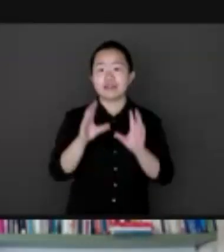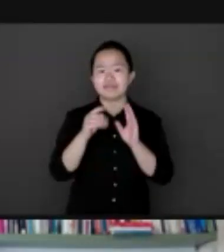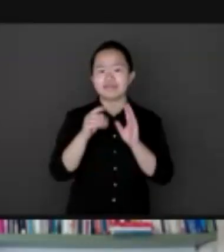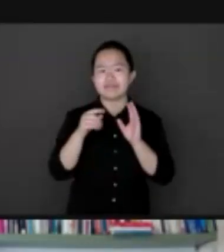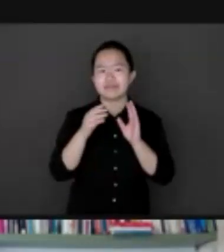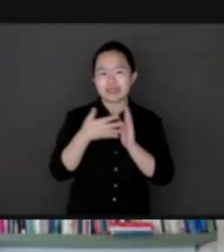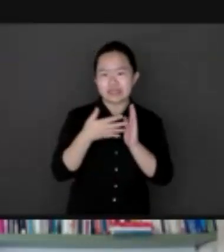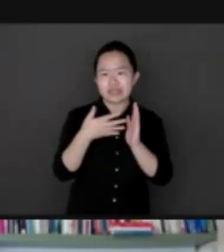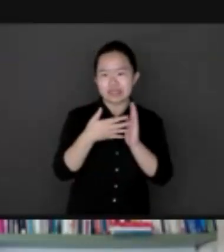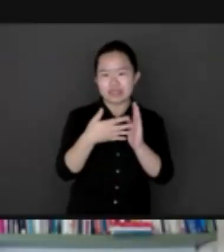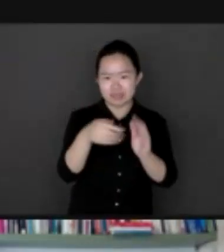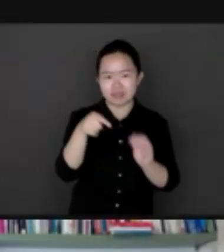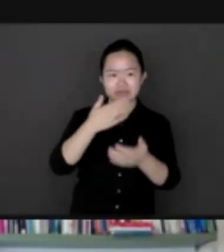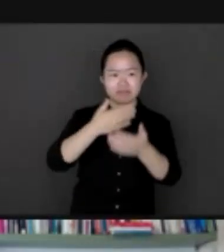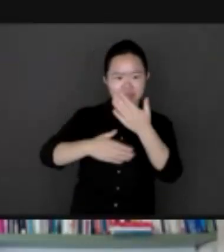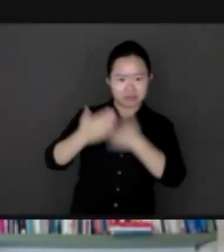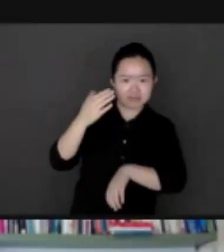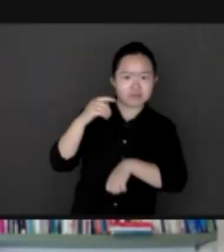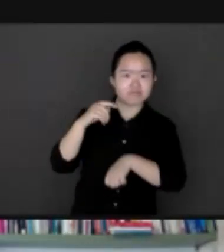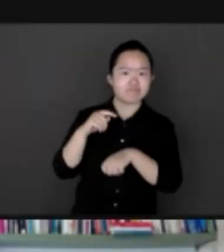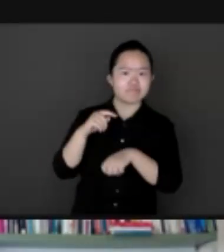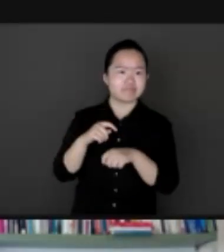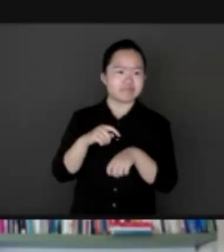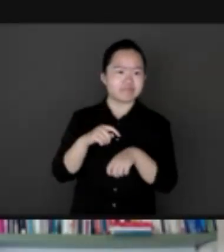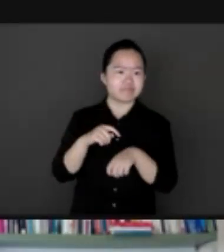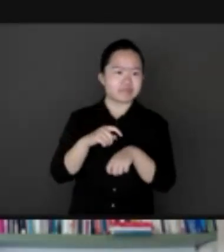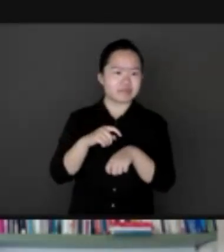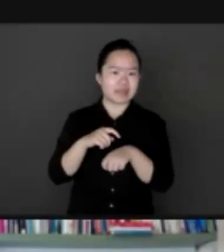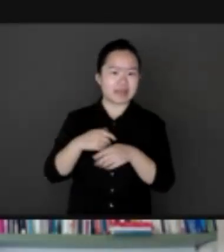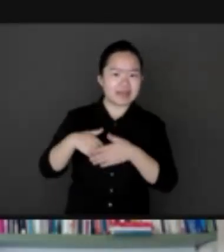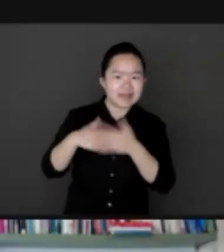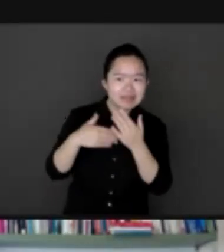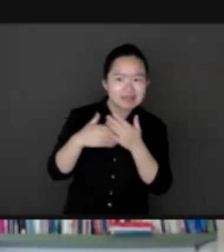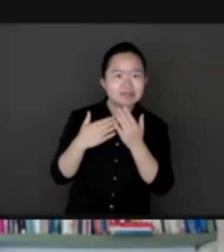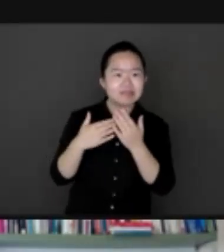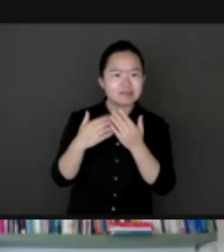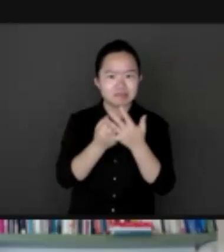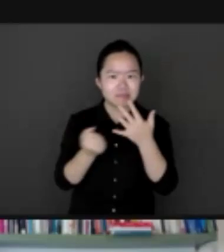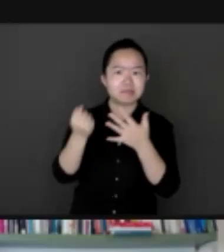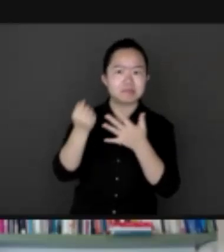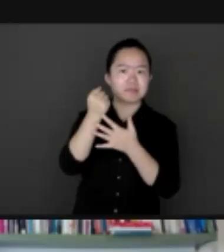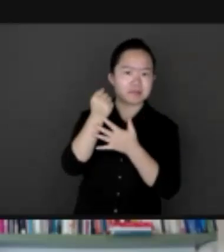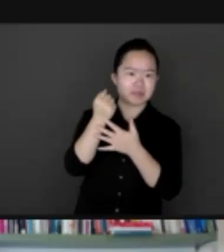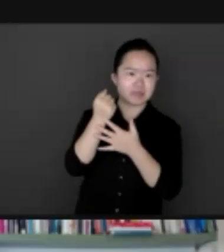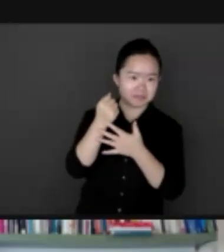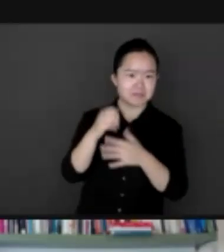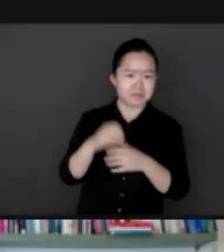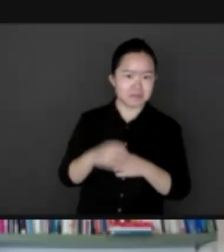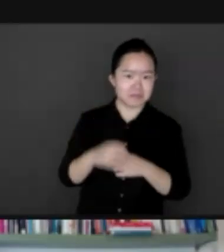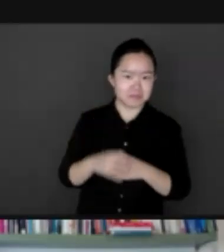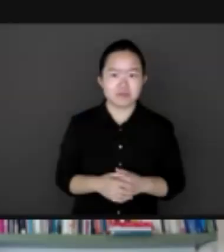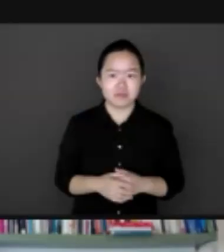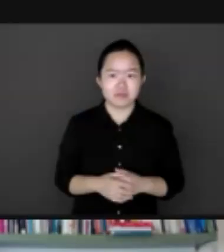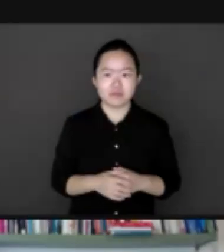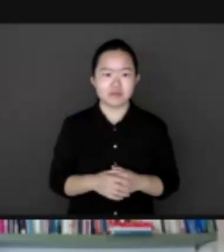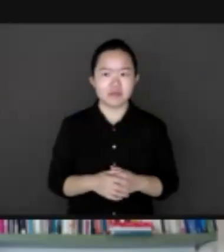please. Design System Italia is also tried to be also a sandbox to drive innovation. Over the years, I think we have